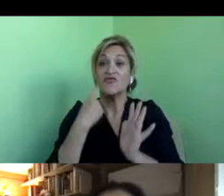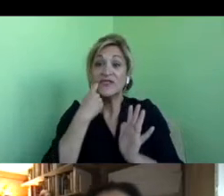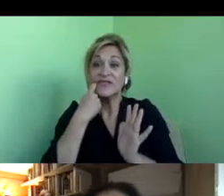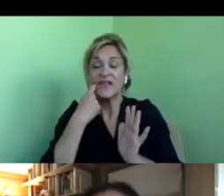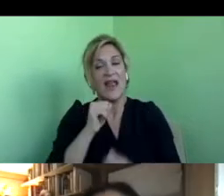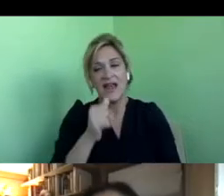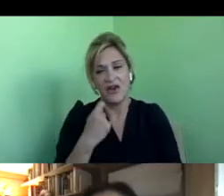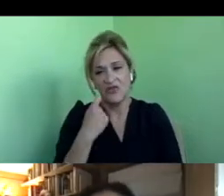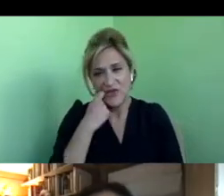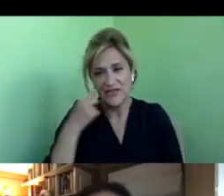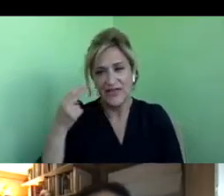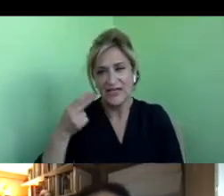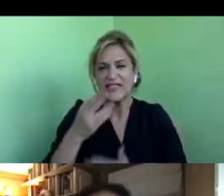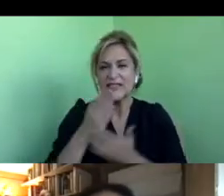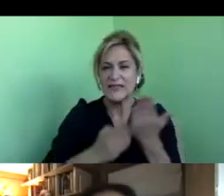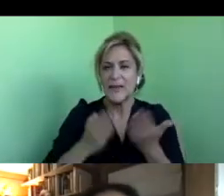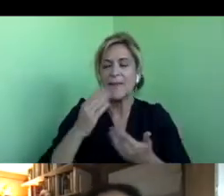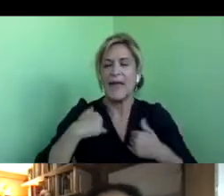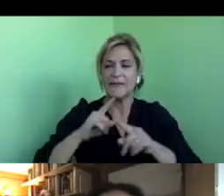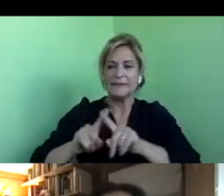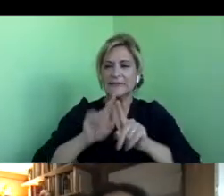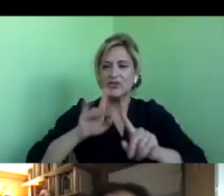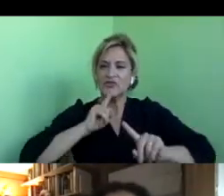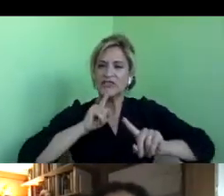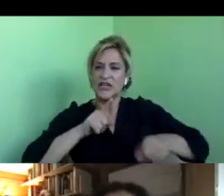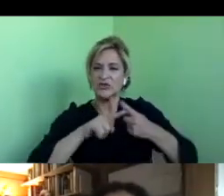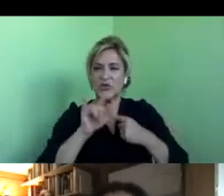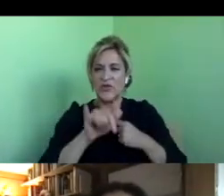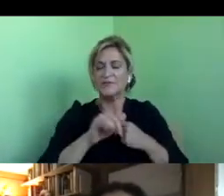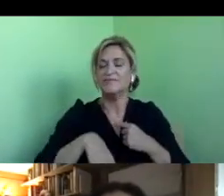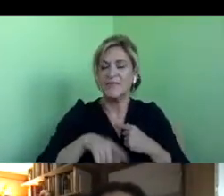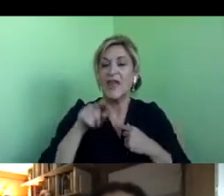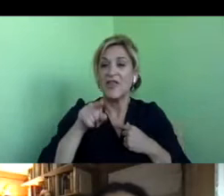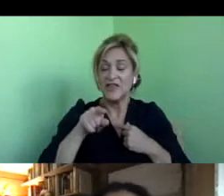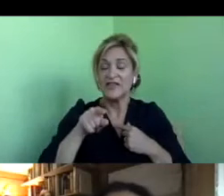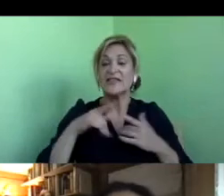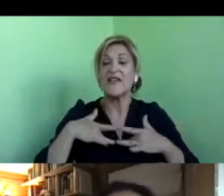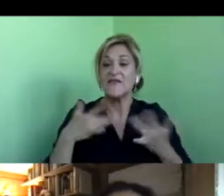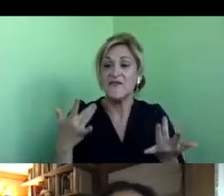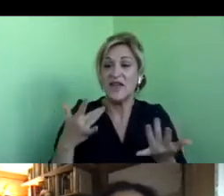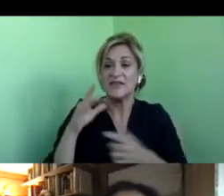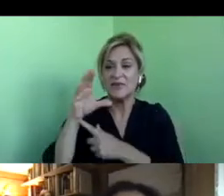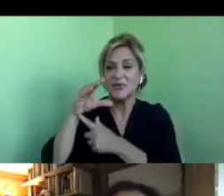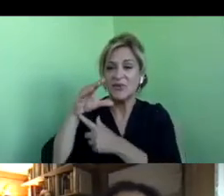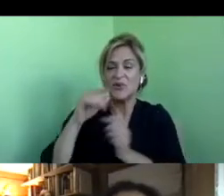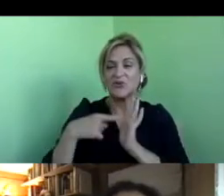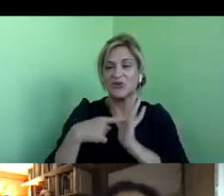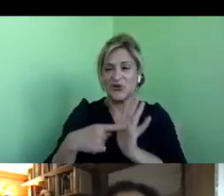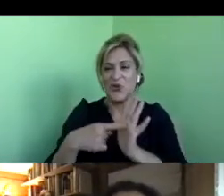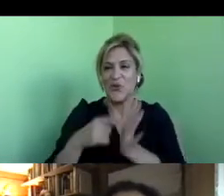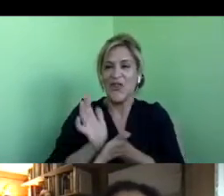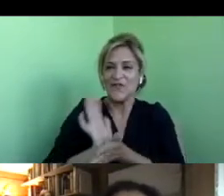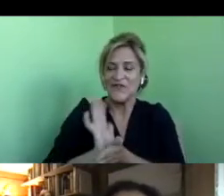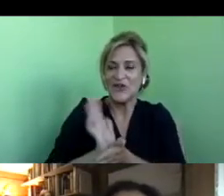some may have a visceral reaction to. Please know that the event is being recorded, and we will share the video on our website after the event.